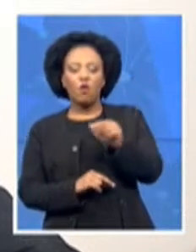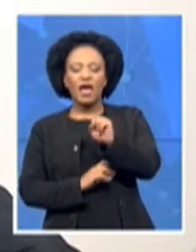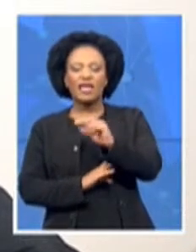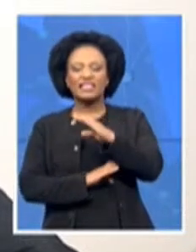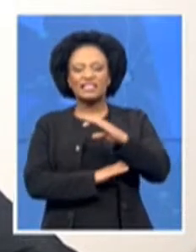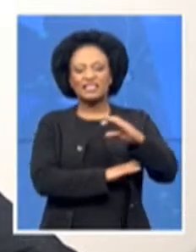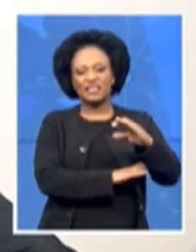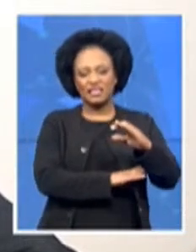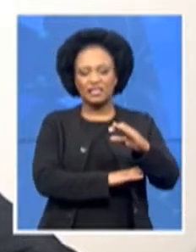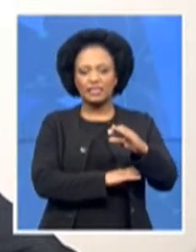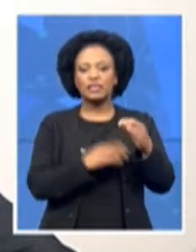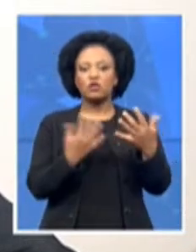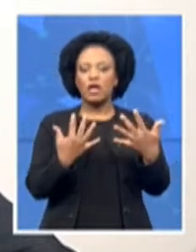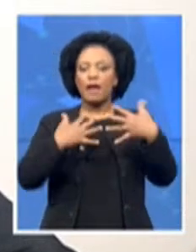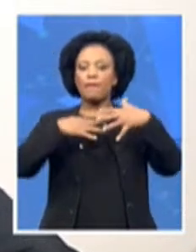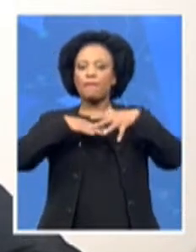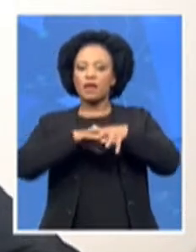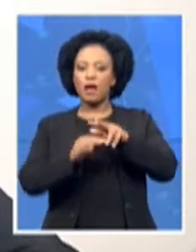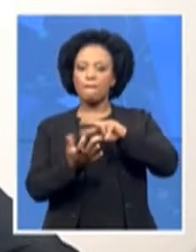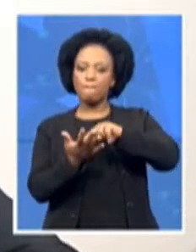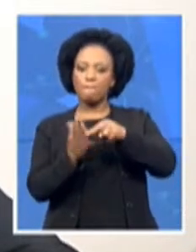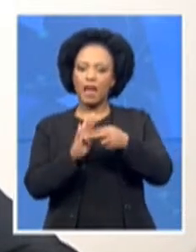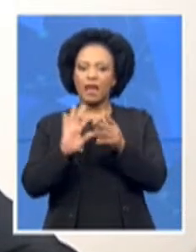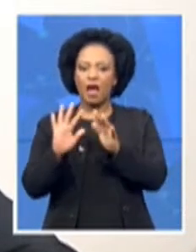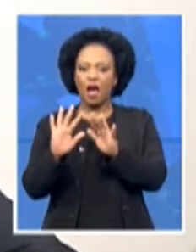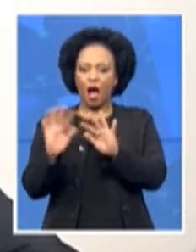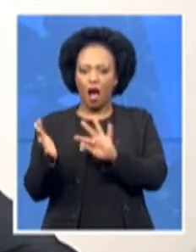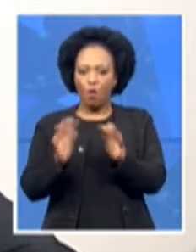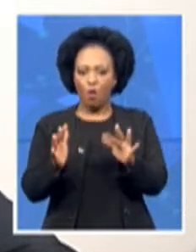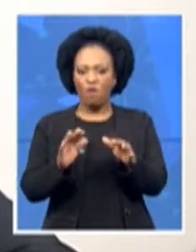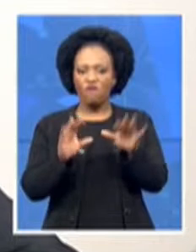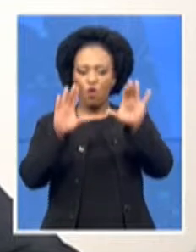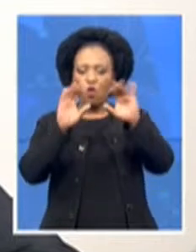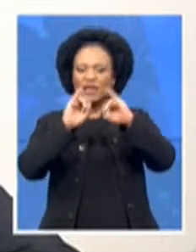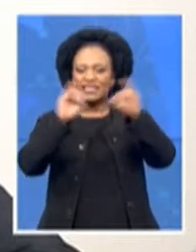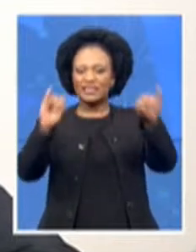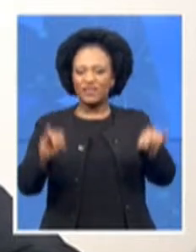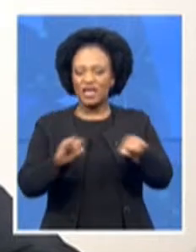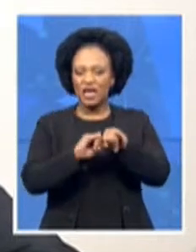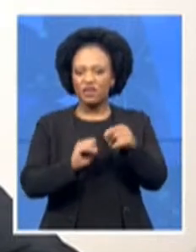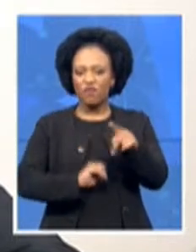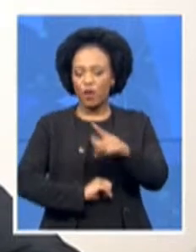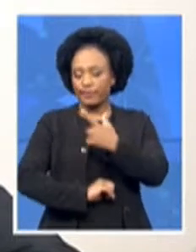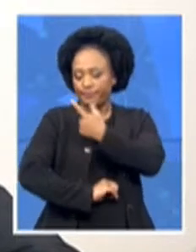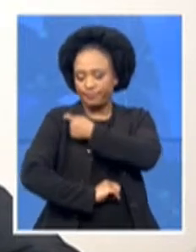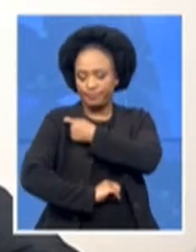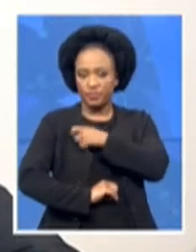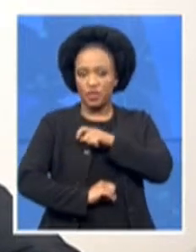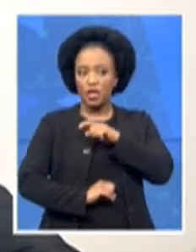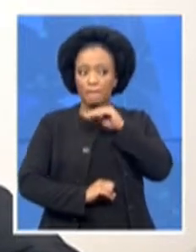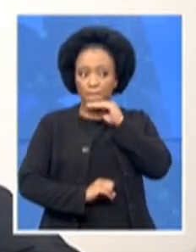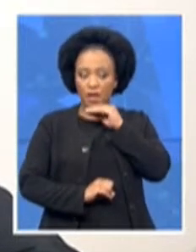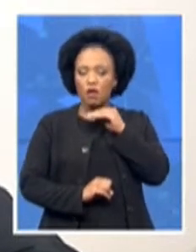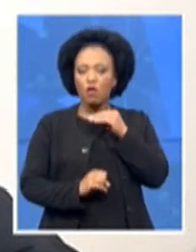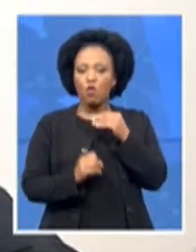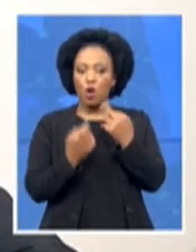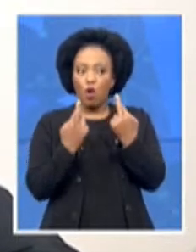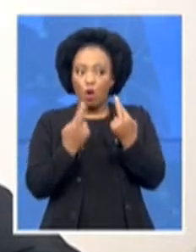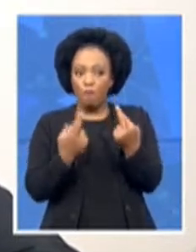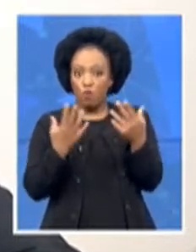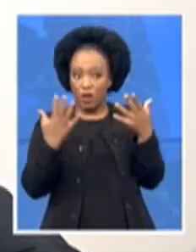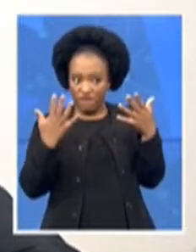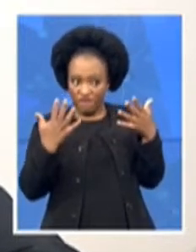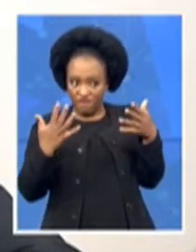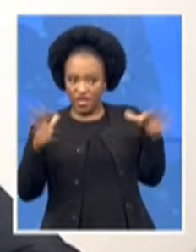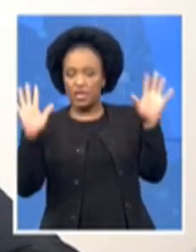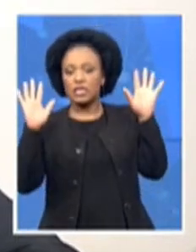for this vaccination certificate. And we hope that once that is done, we can then, you know, roll it out, work